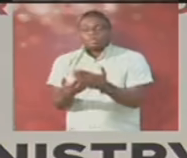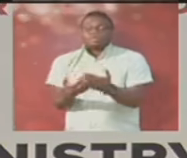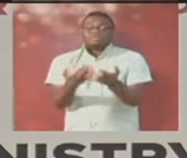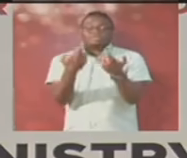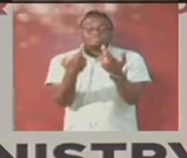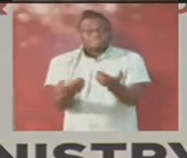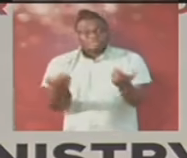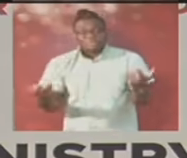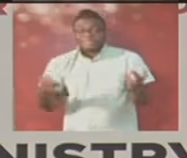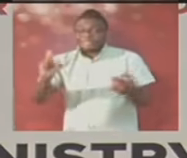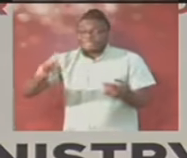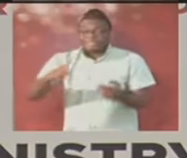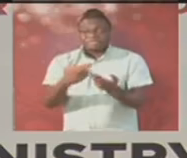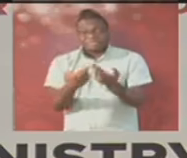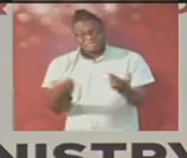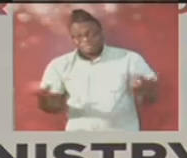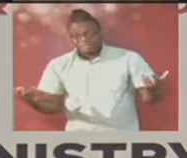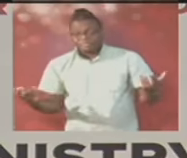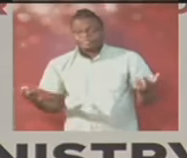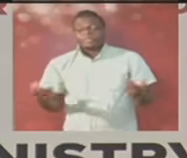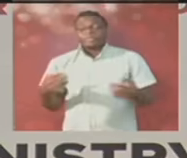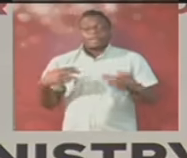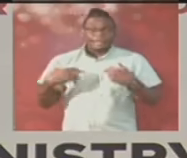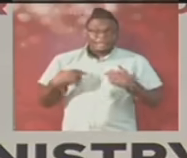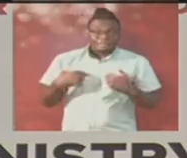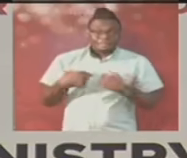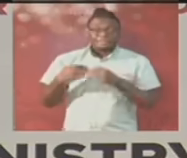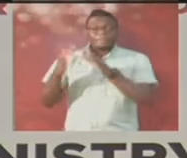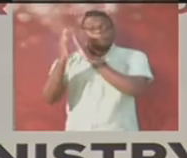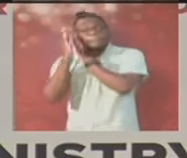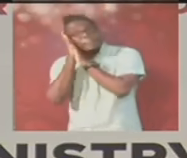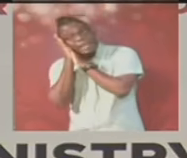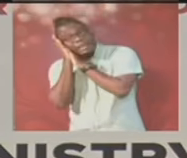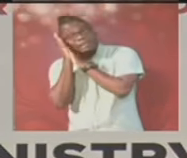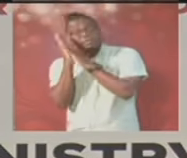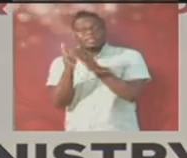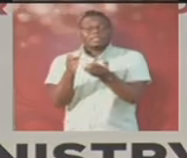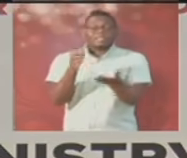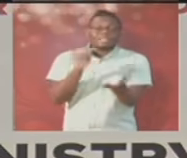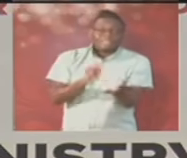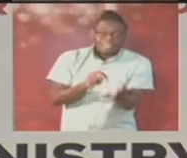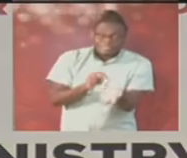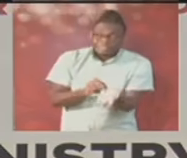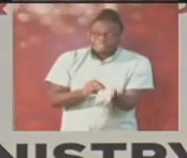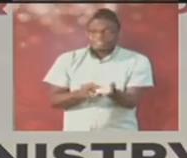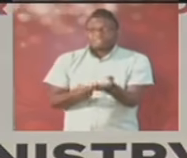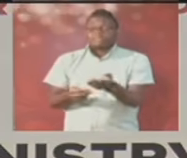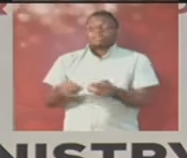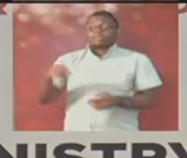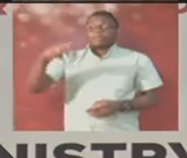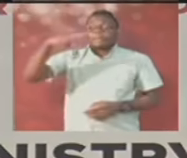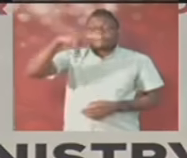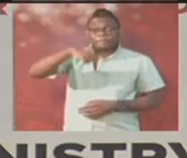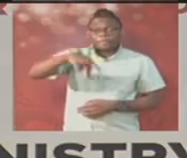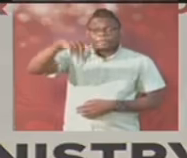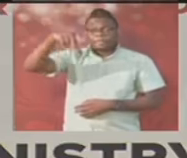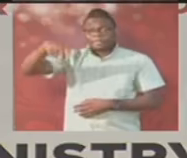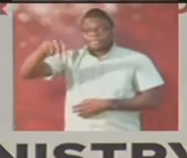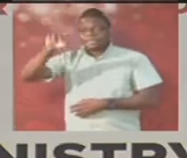available for a bed. That is nursing staff, personal protective equipment, and medical